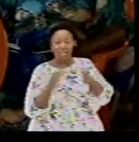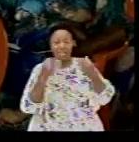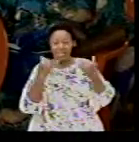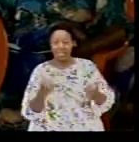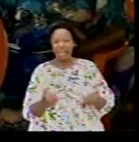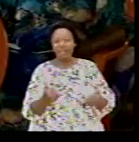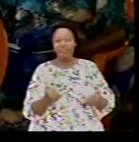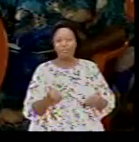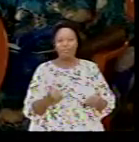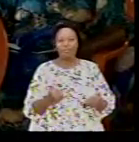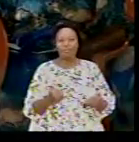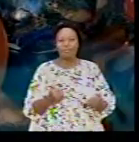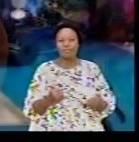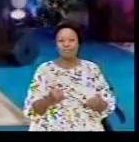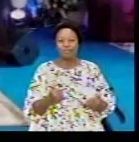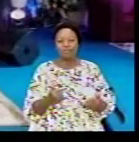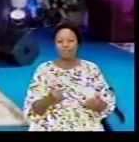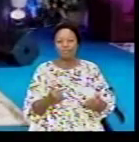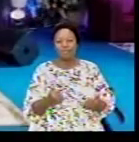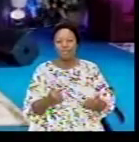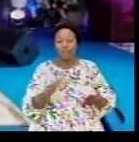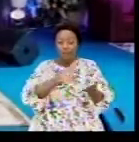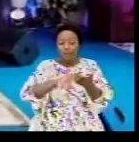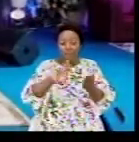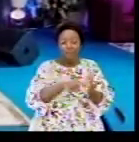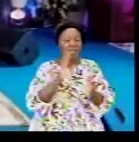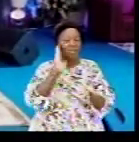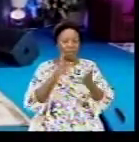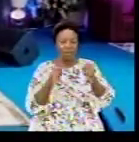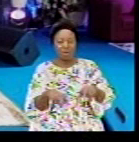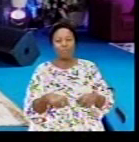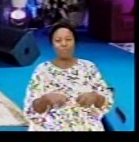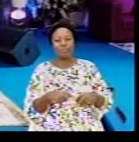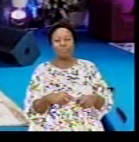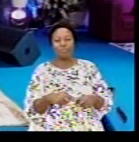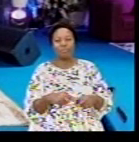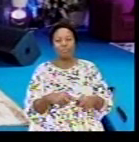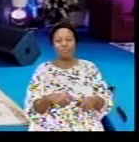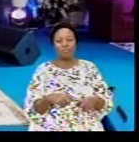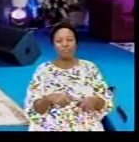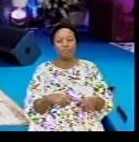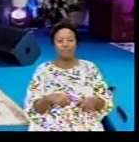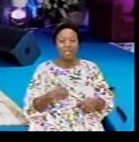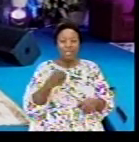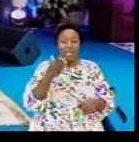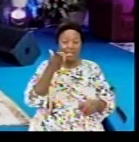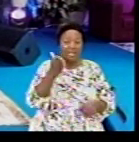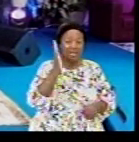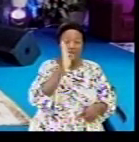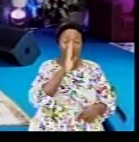already. Amen. Forgiveness will come. Amen. There will be connection